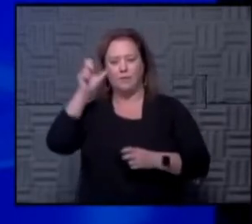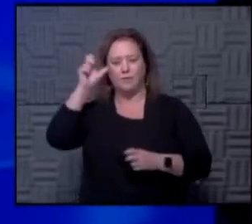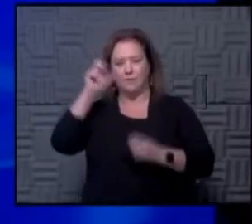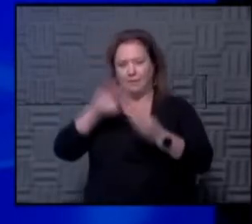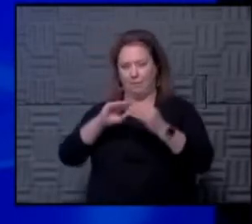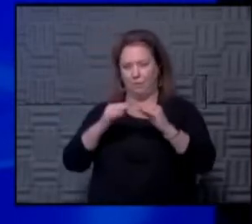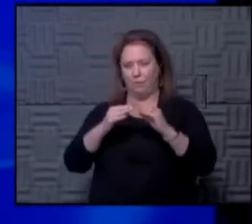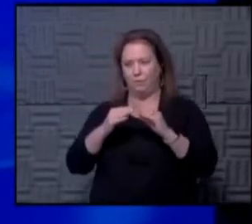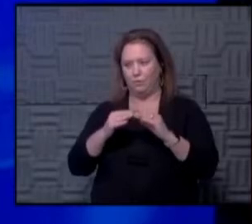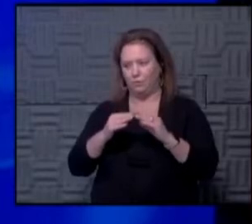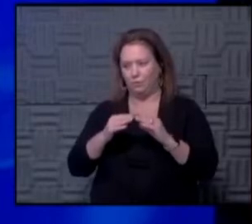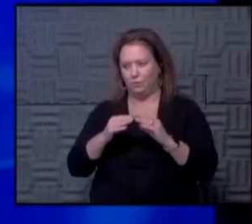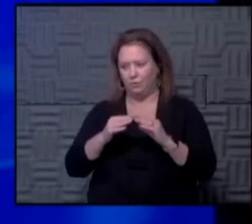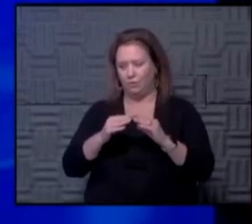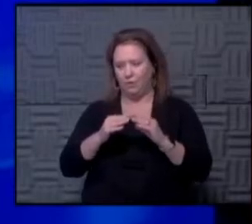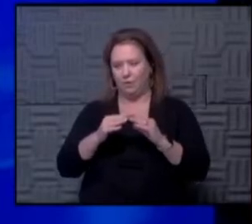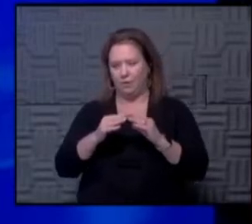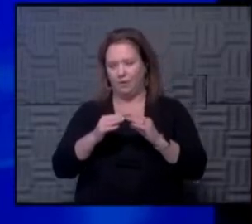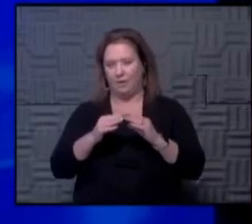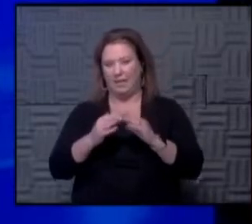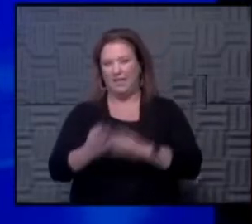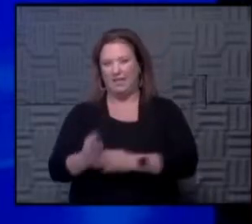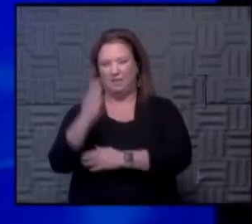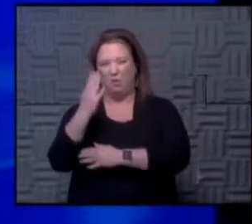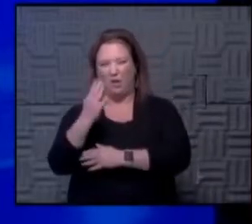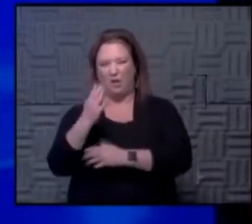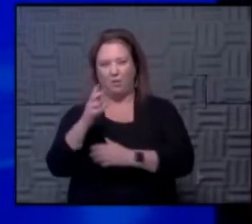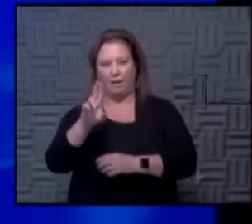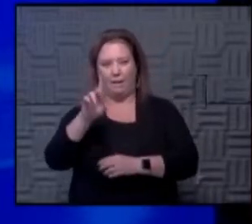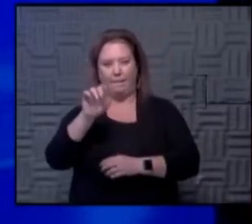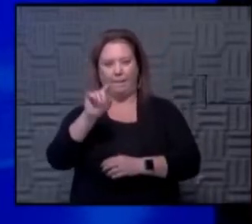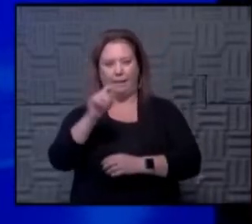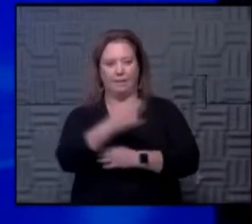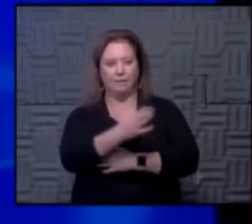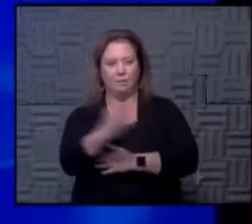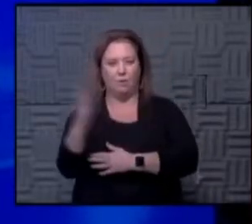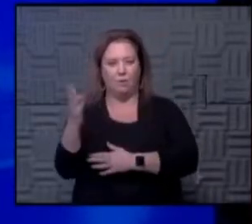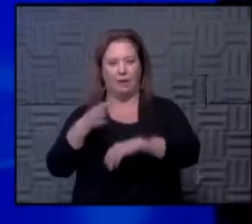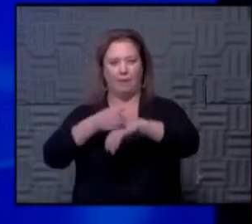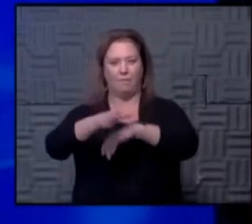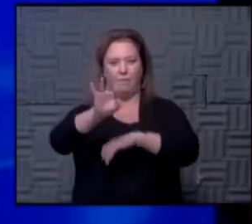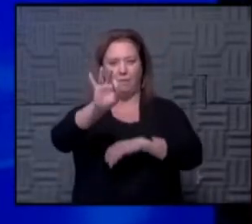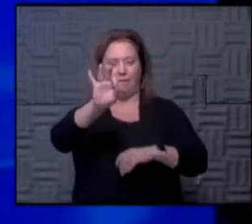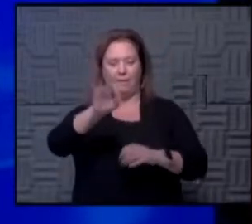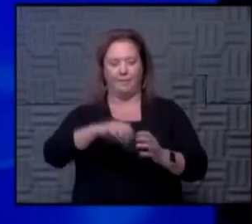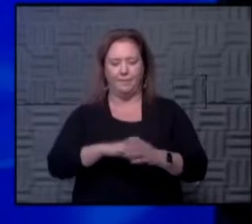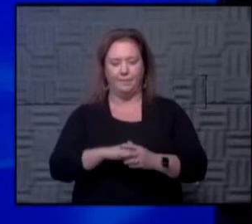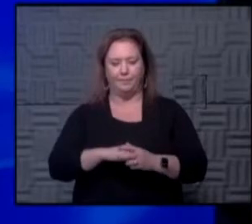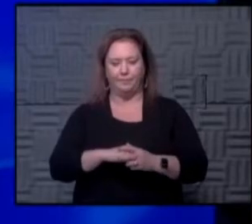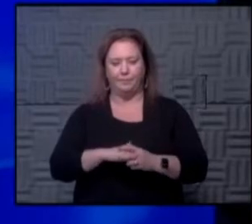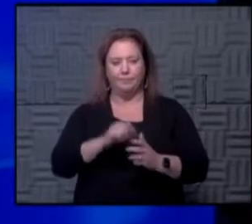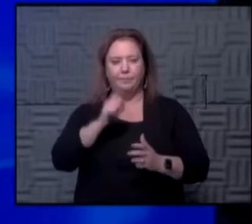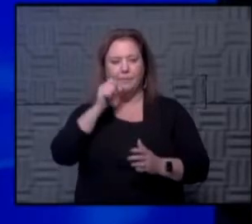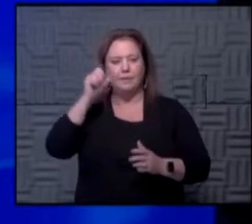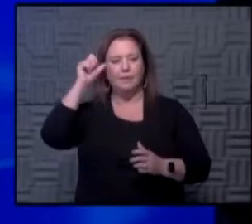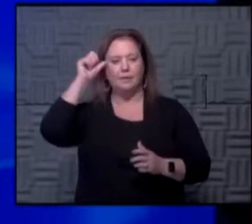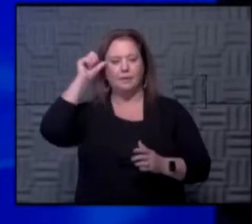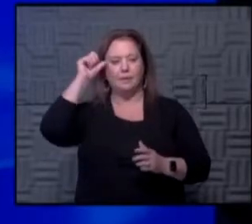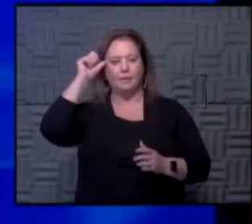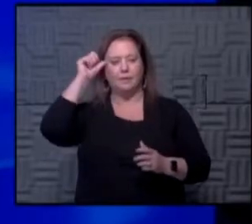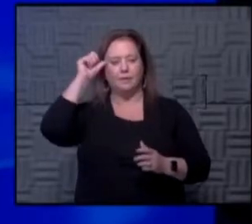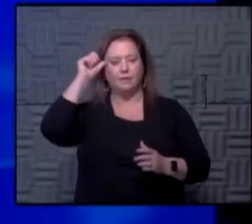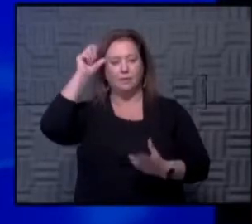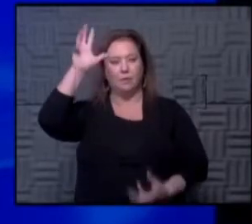yesterday's numbers. We'll have this morning's. We update every morning just a little bit after 9. But yesterday there were